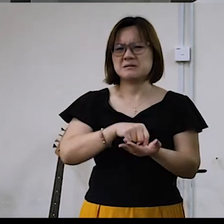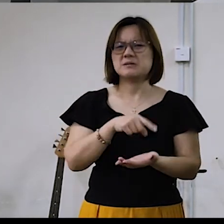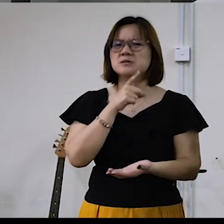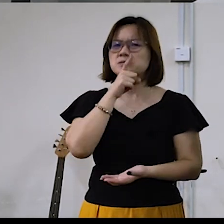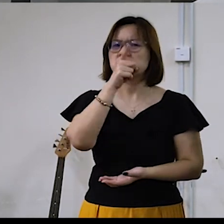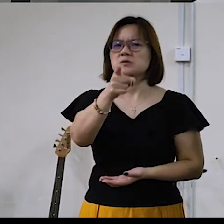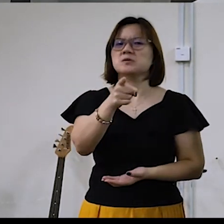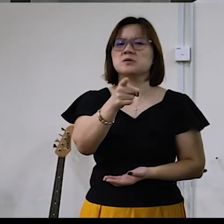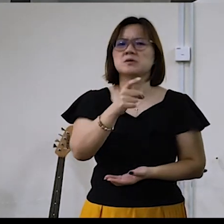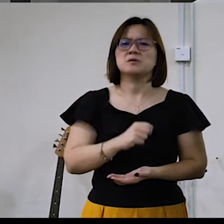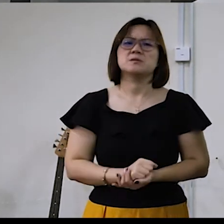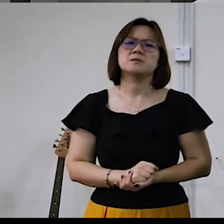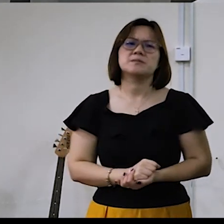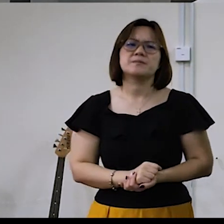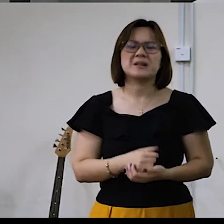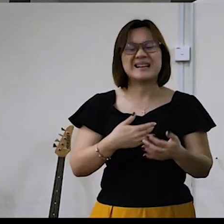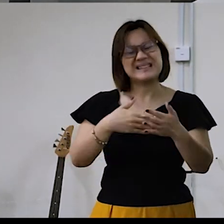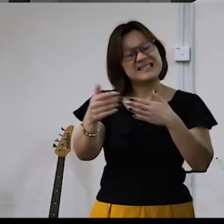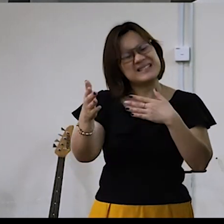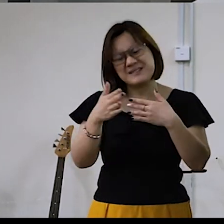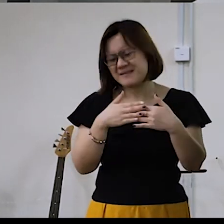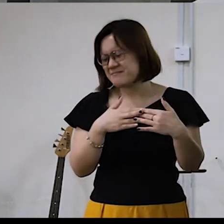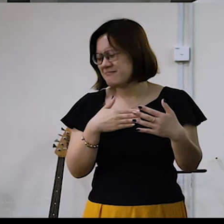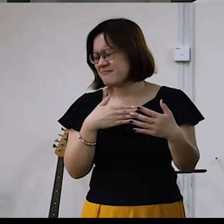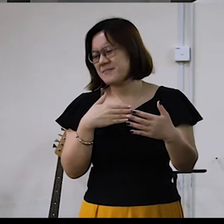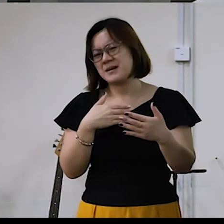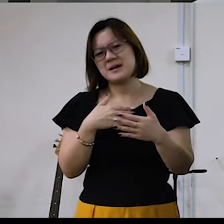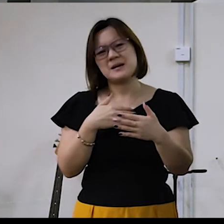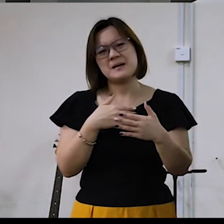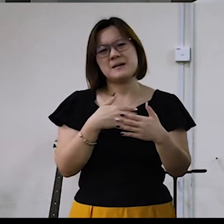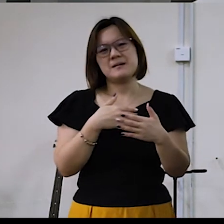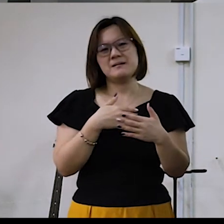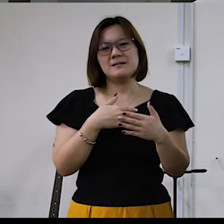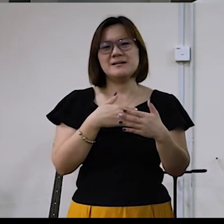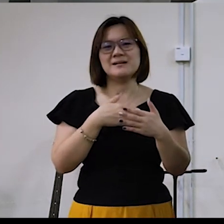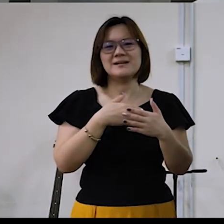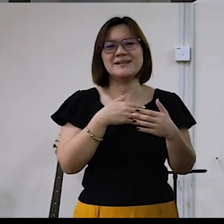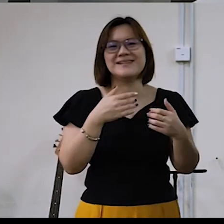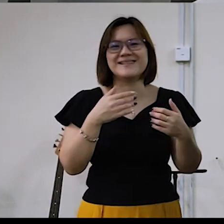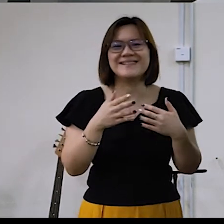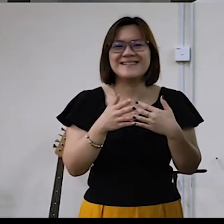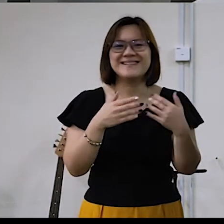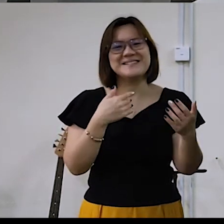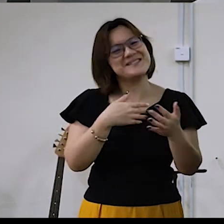husband. You have a 1 billion times better husband than your husband.